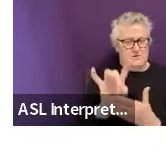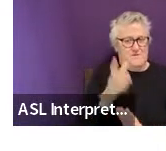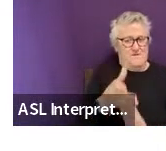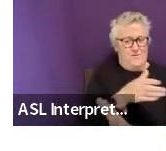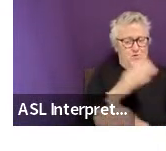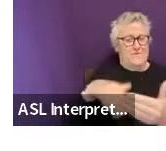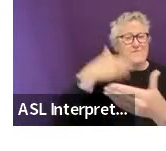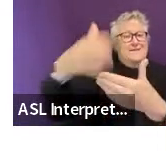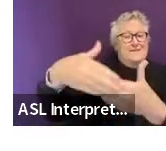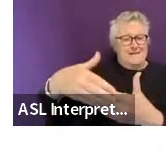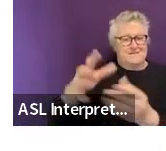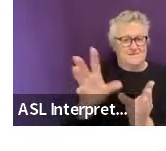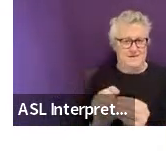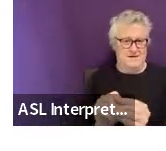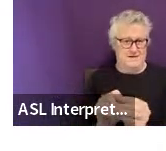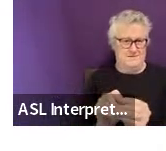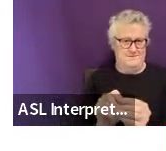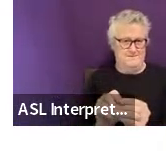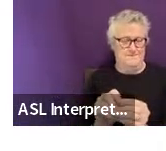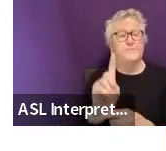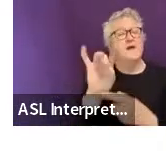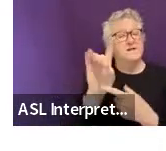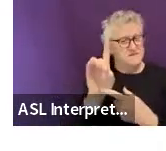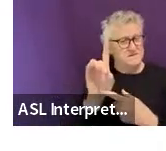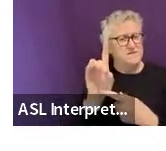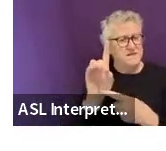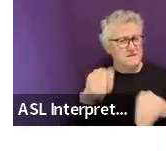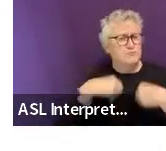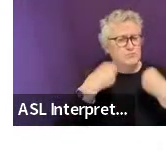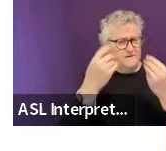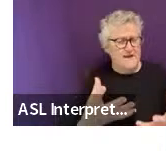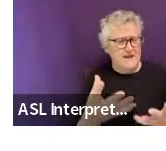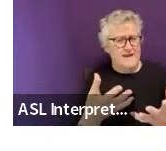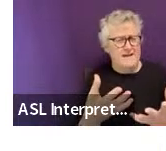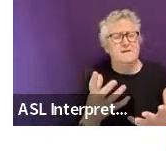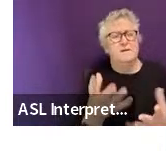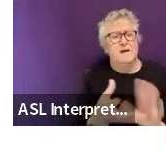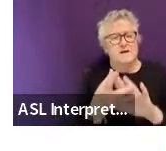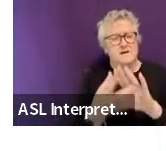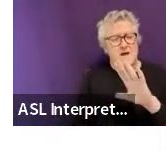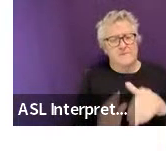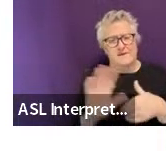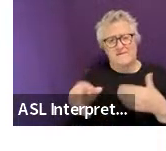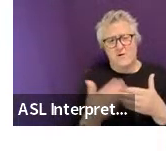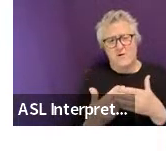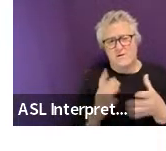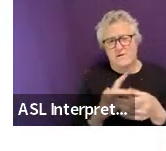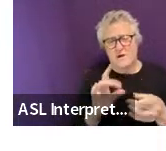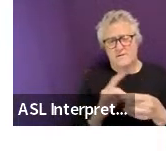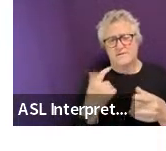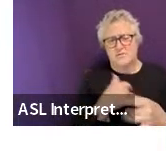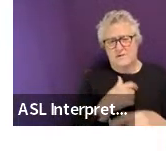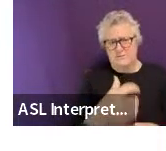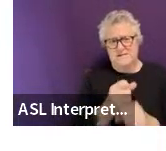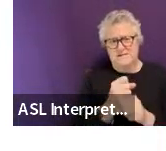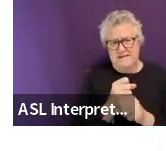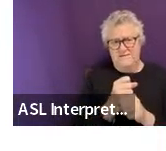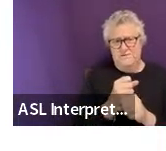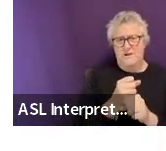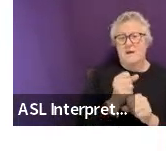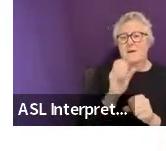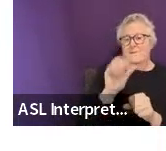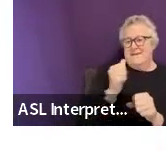did provide copies of the public comments that we received within that time frame to all ESG members yesterday